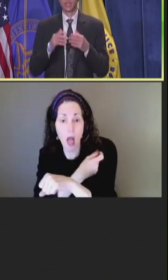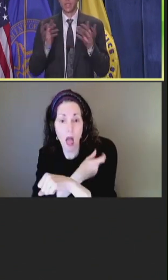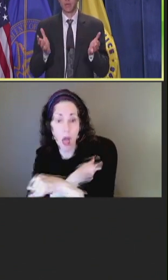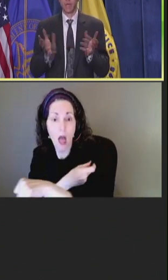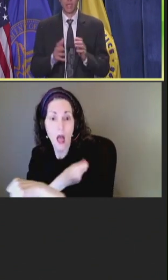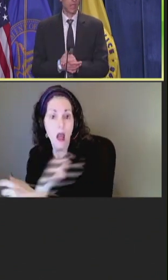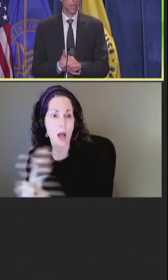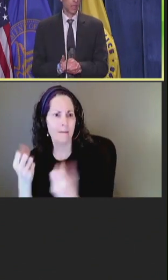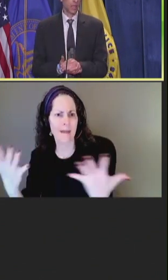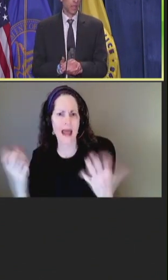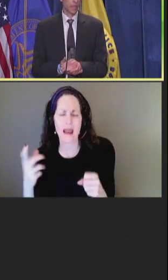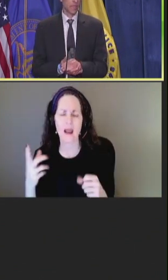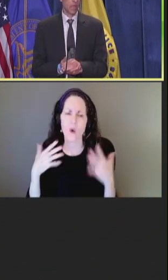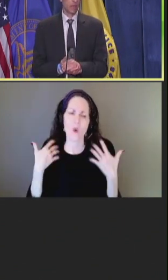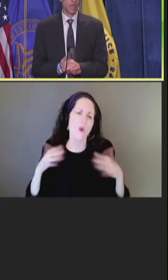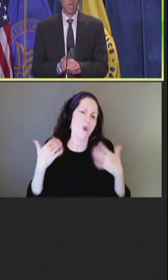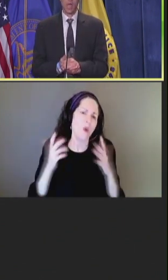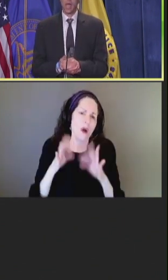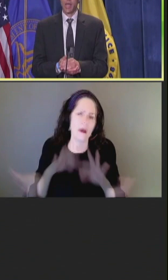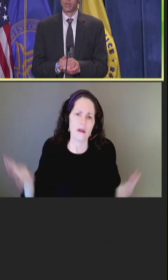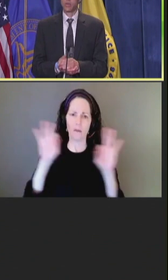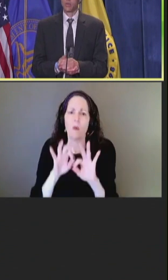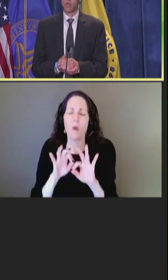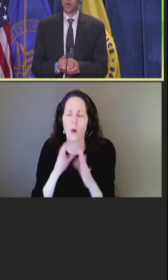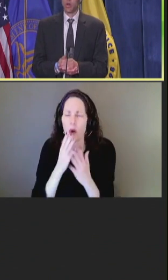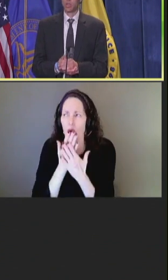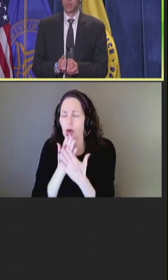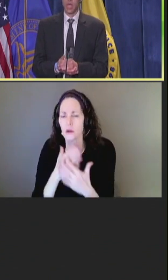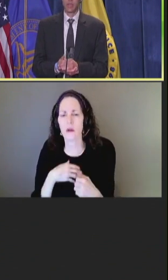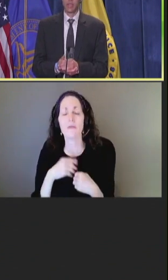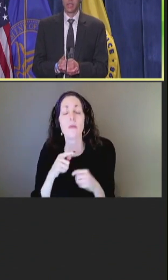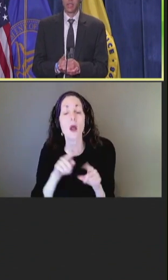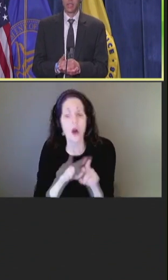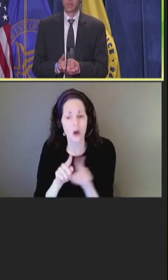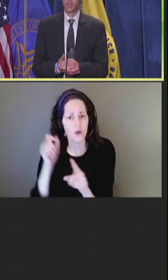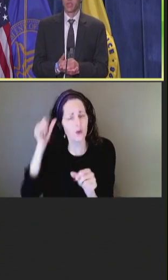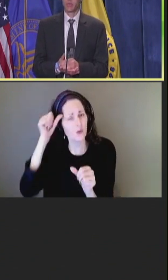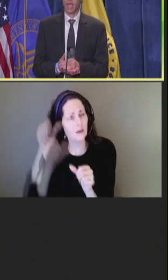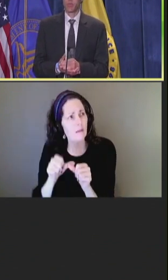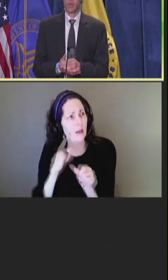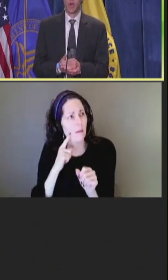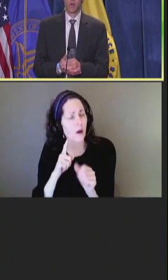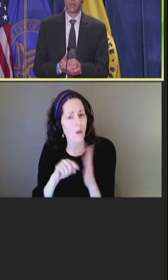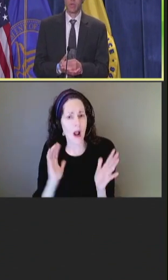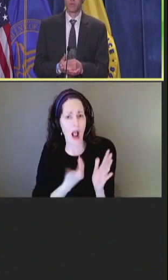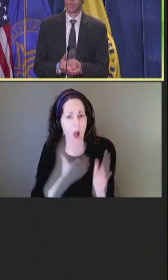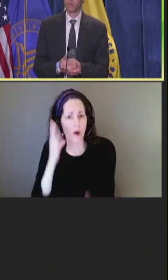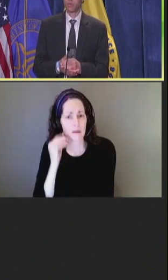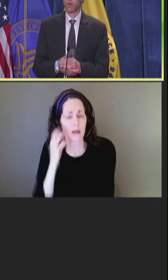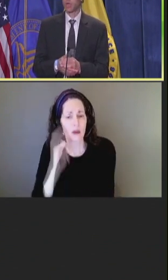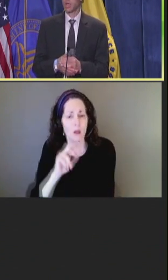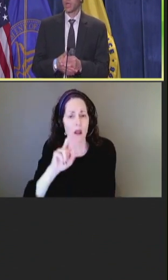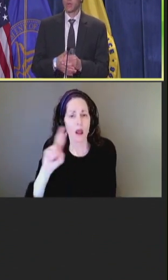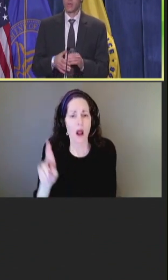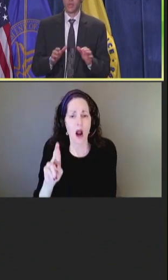be significant in and of itself. I also call to mind the experience we had with RV144, the